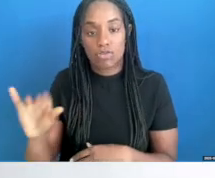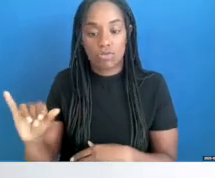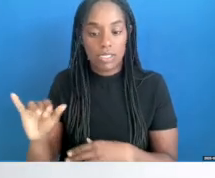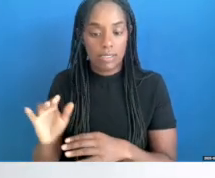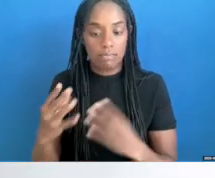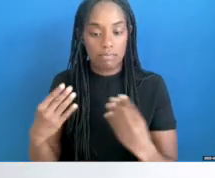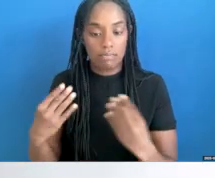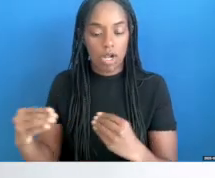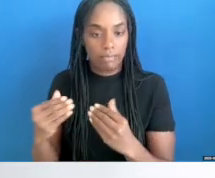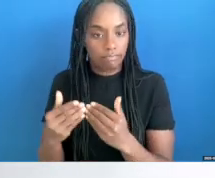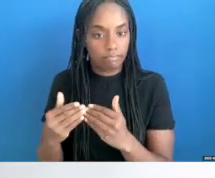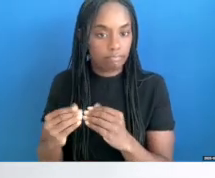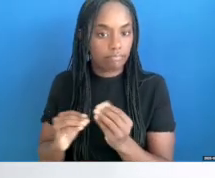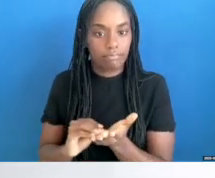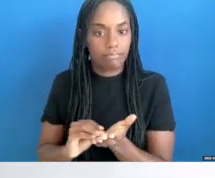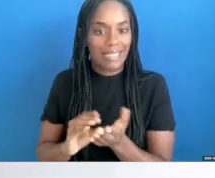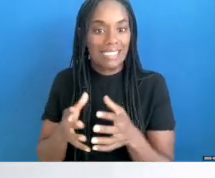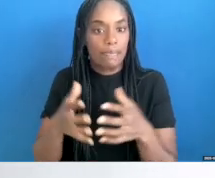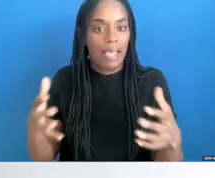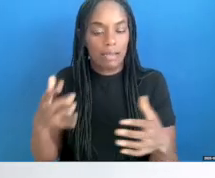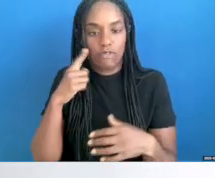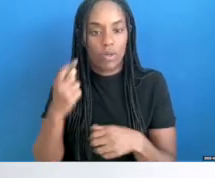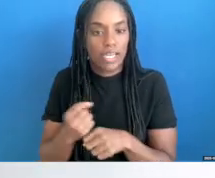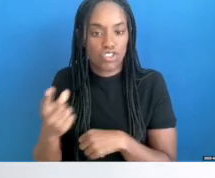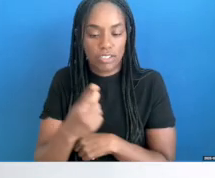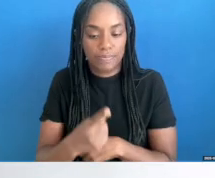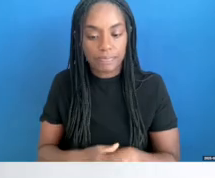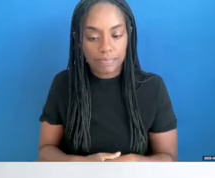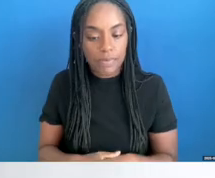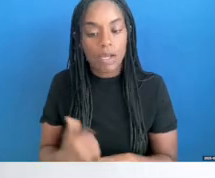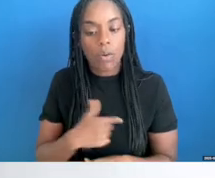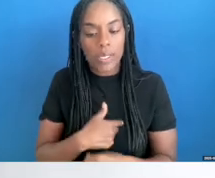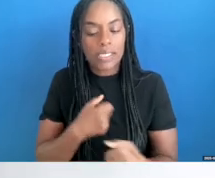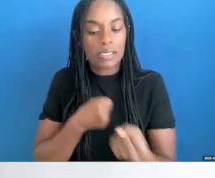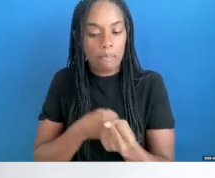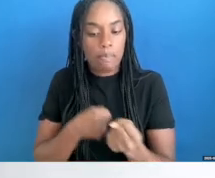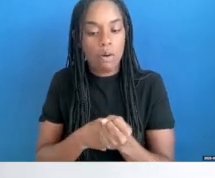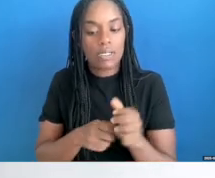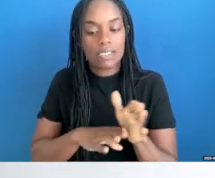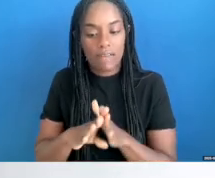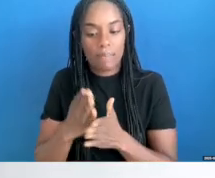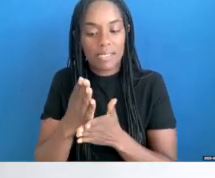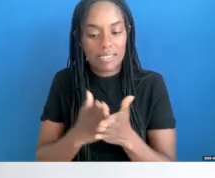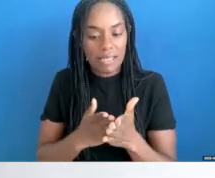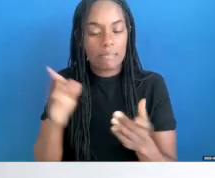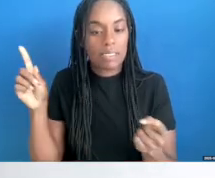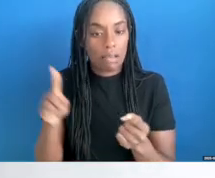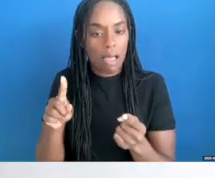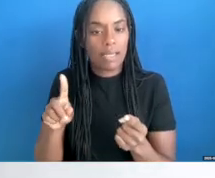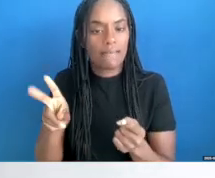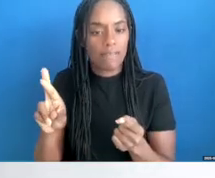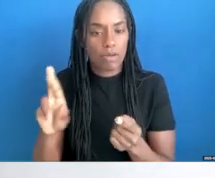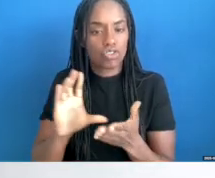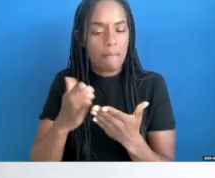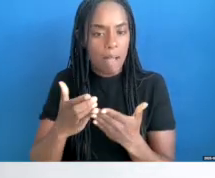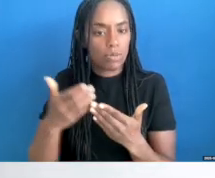year. And then we definitely support the developing some declining voucher amounts over time. I think